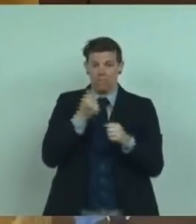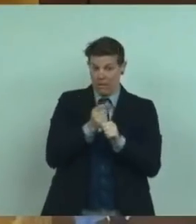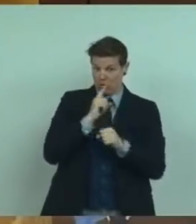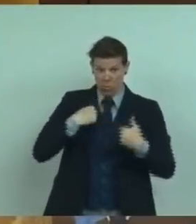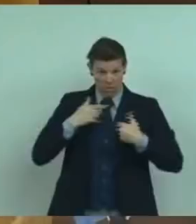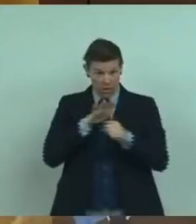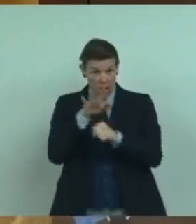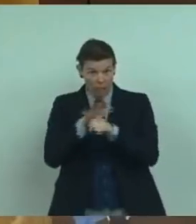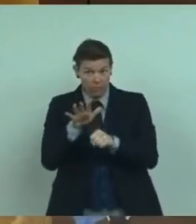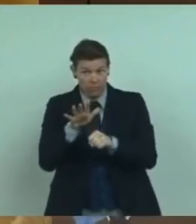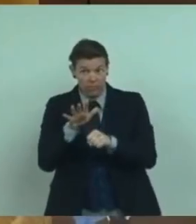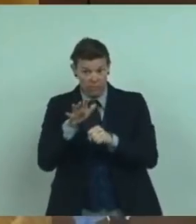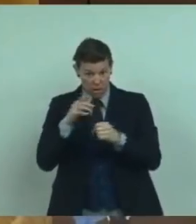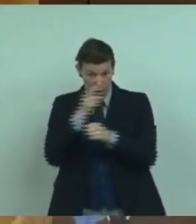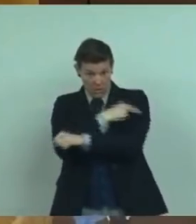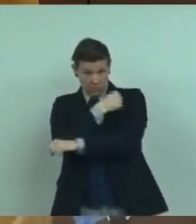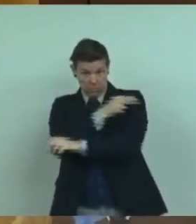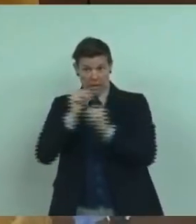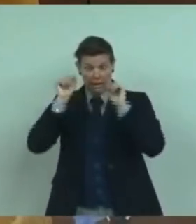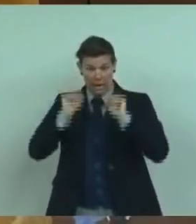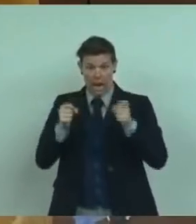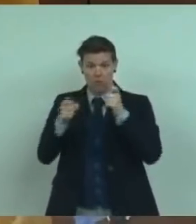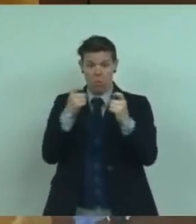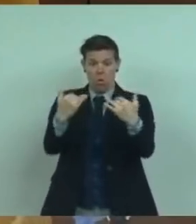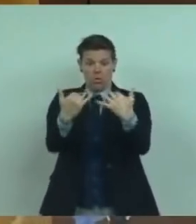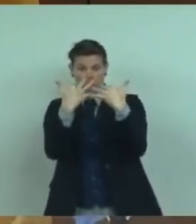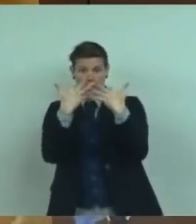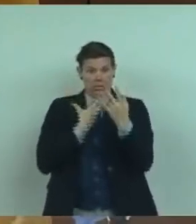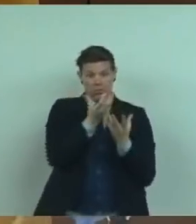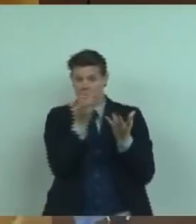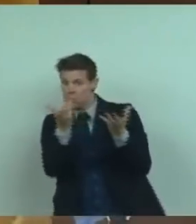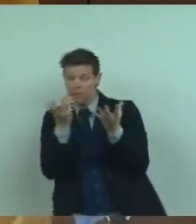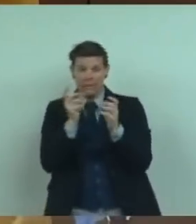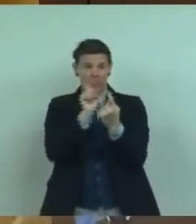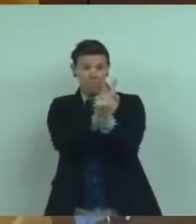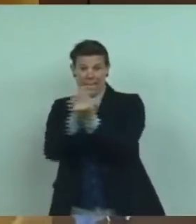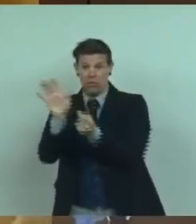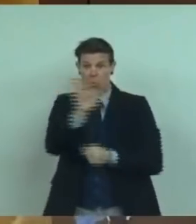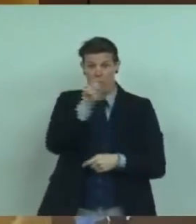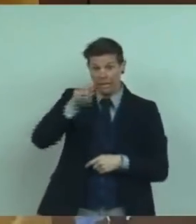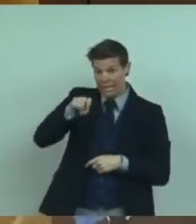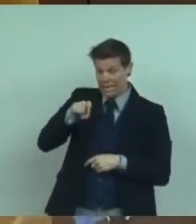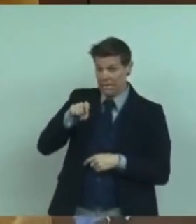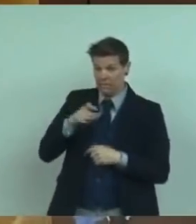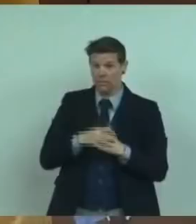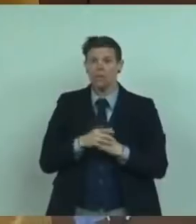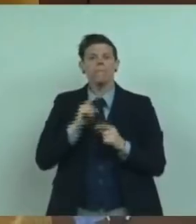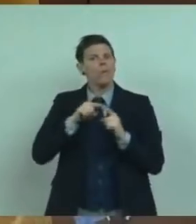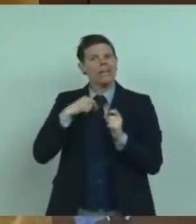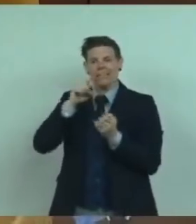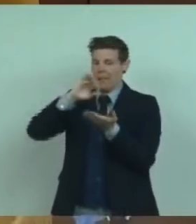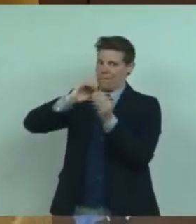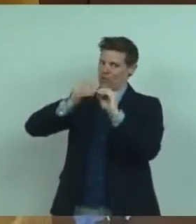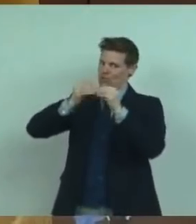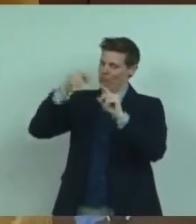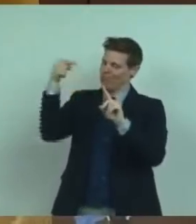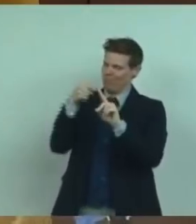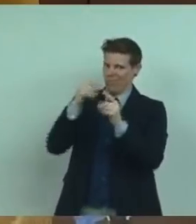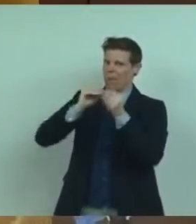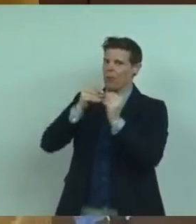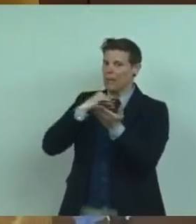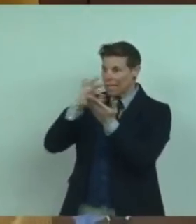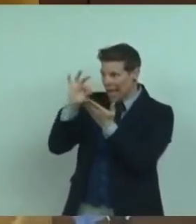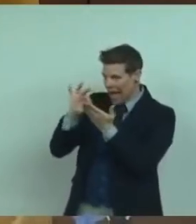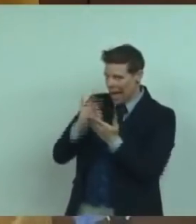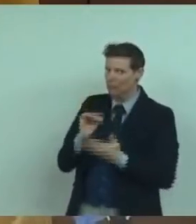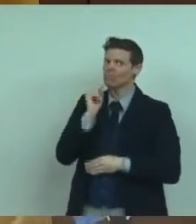But we want you to see how we track that every single day. That information gets out to all of our hospital partners. I do